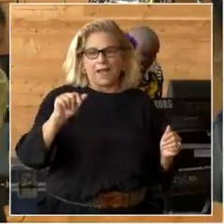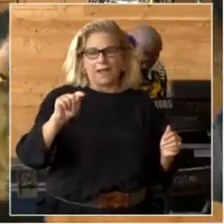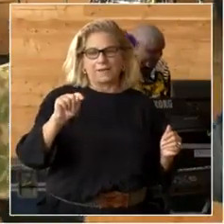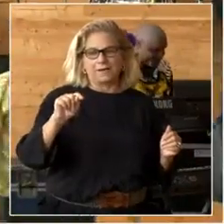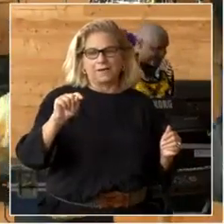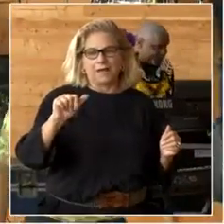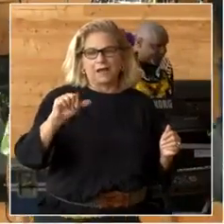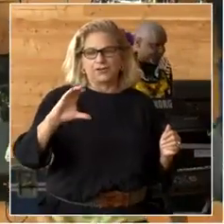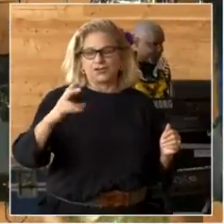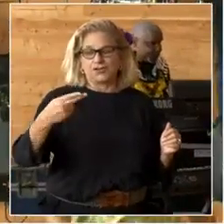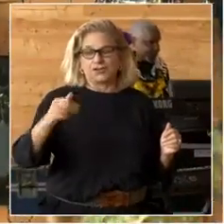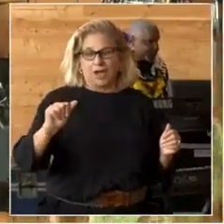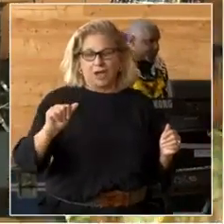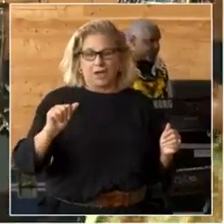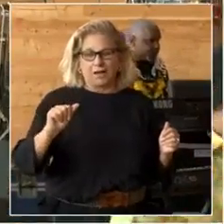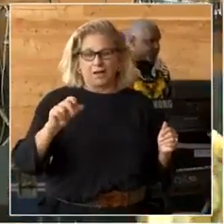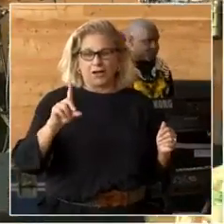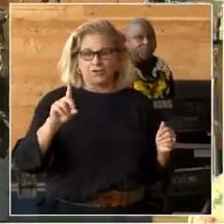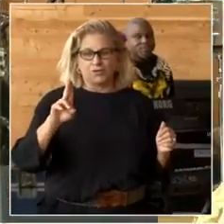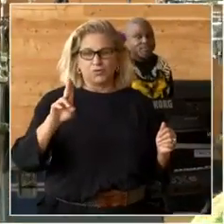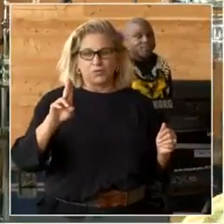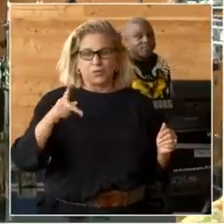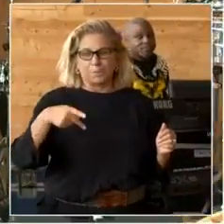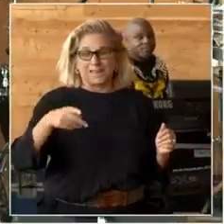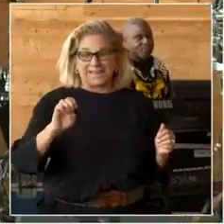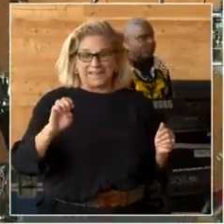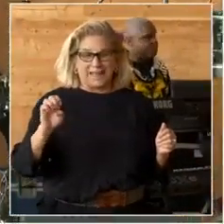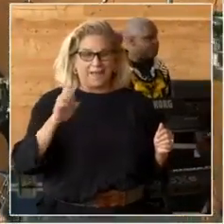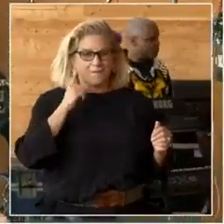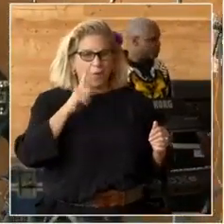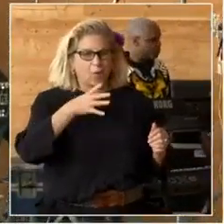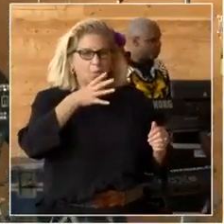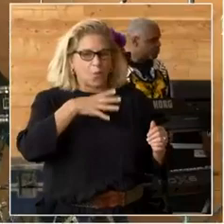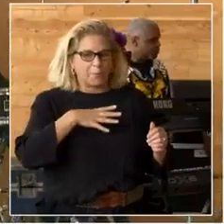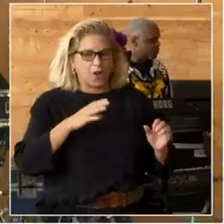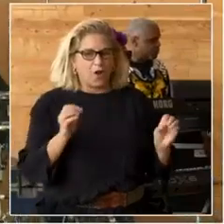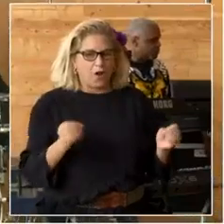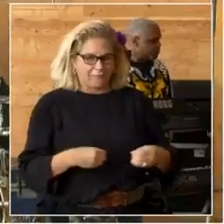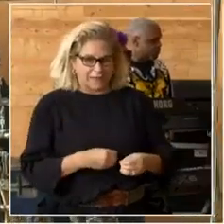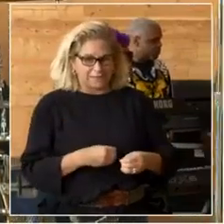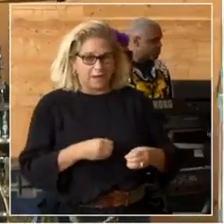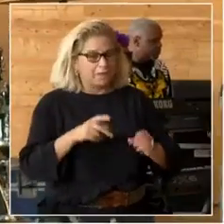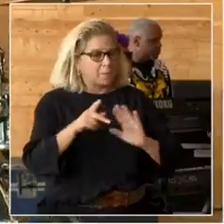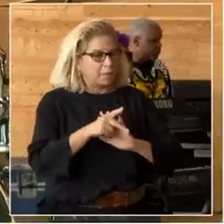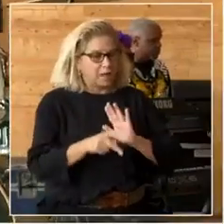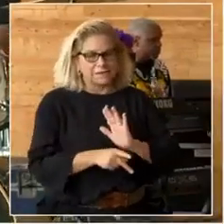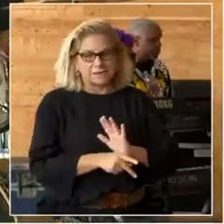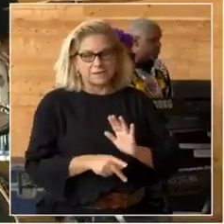Women's Policy and Initiatives. Un aplauso para ellas, por favor.